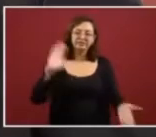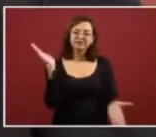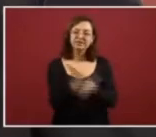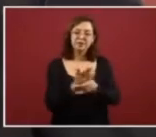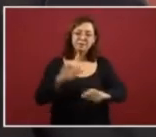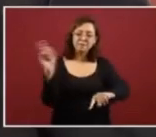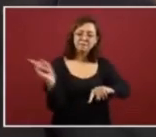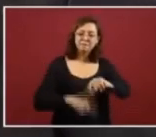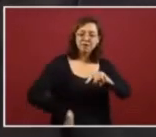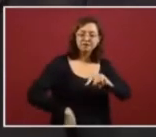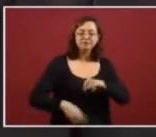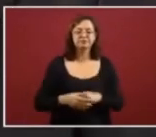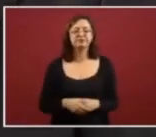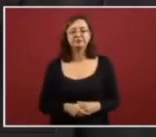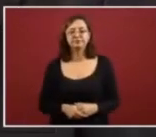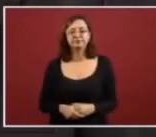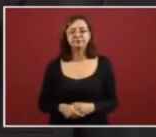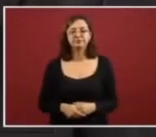De que.